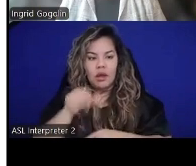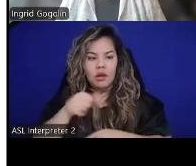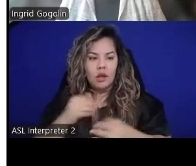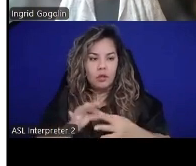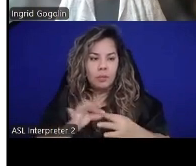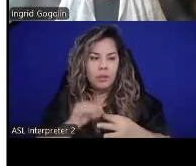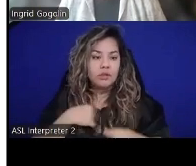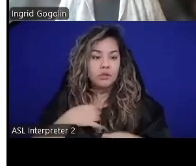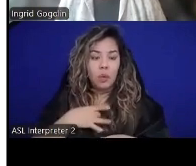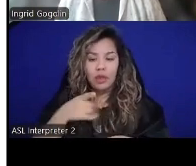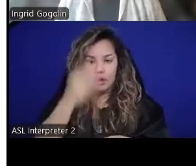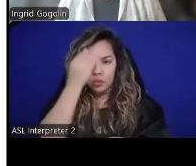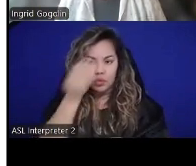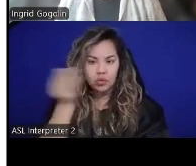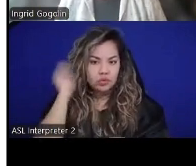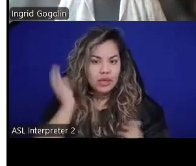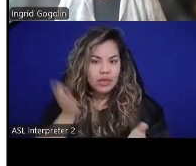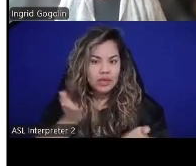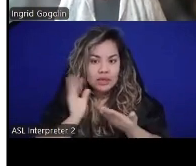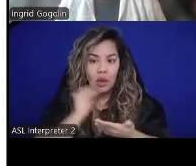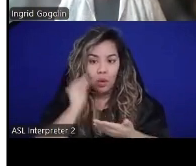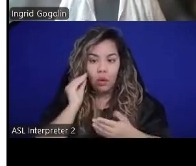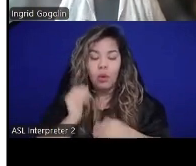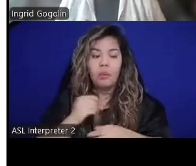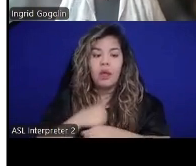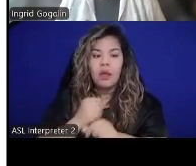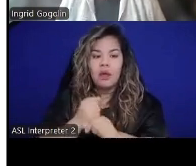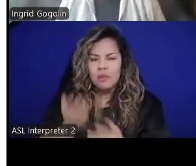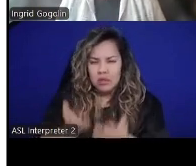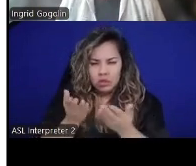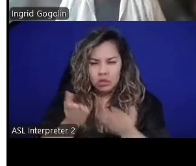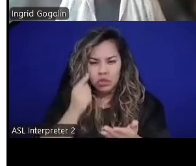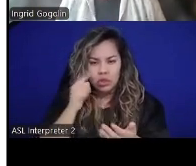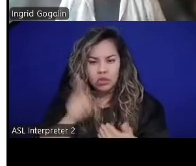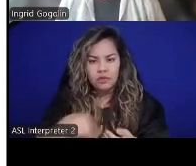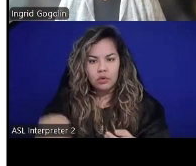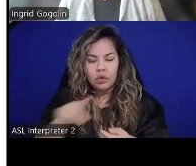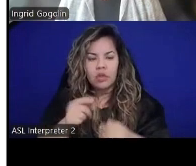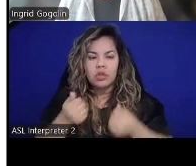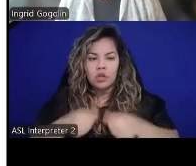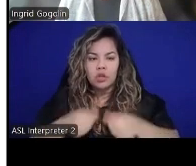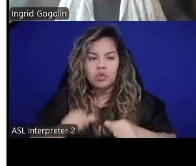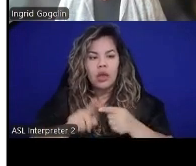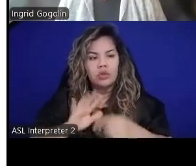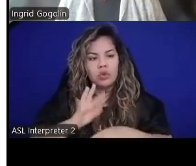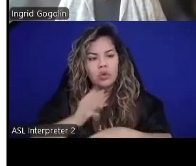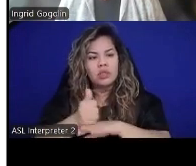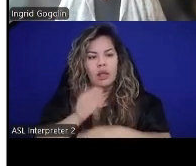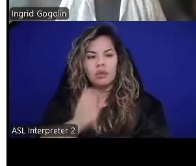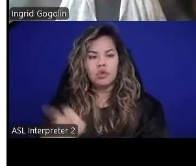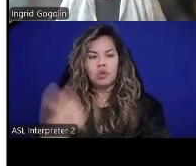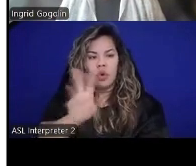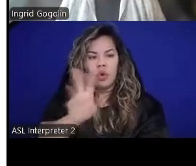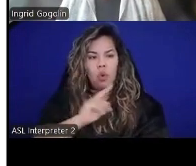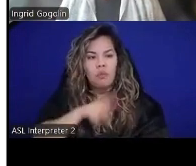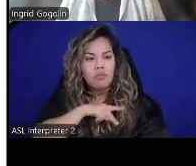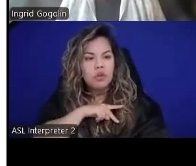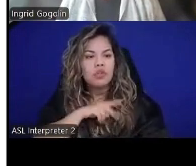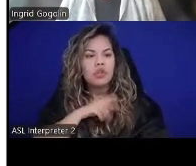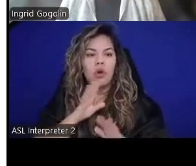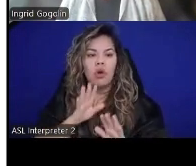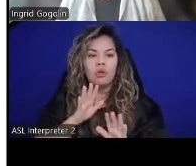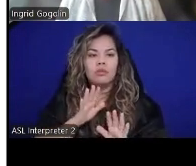a suggestion to you all. Try to establish your own personal, wise and responsible